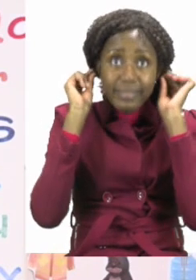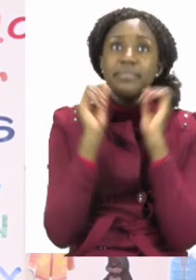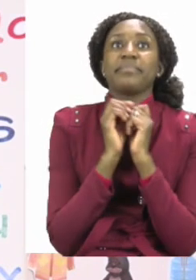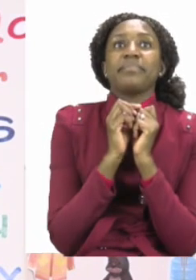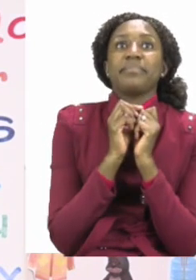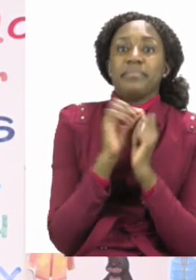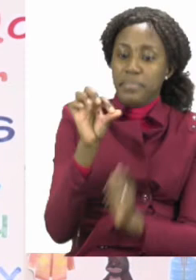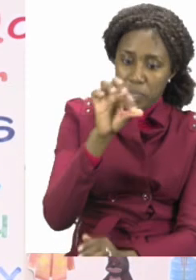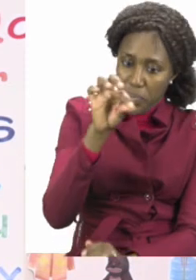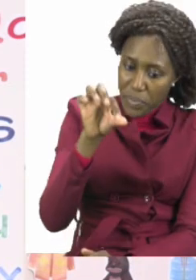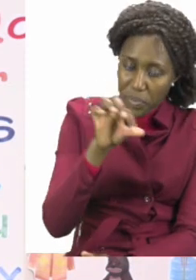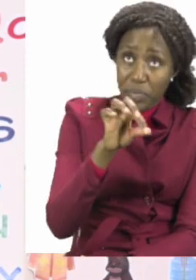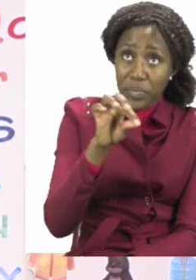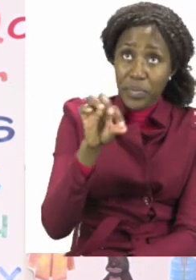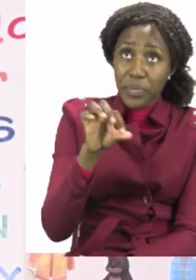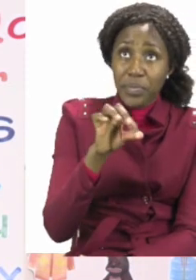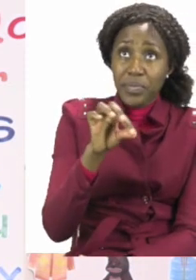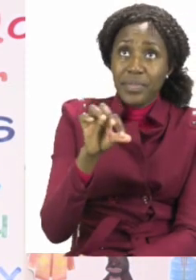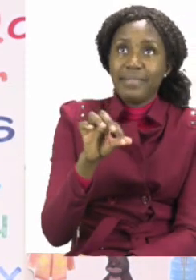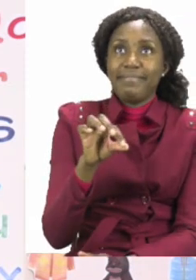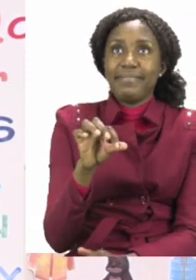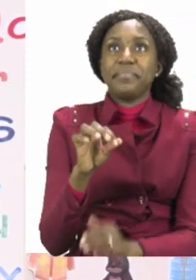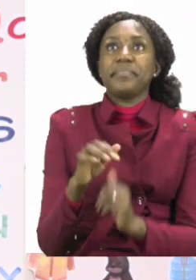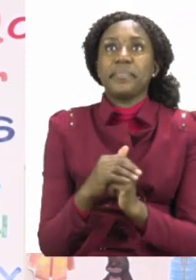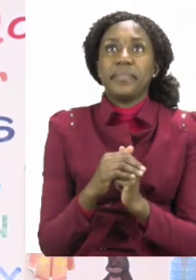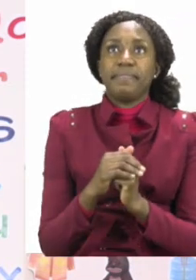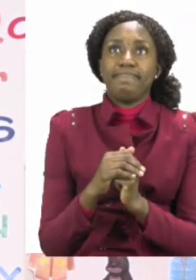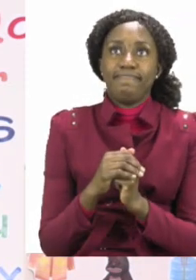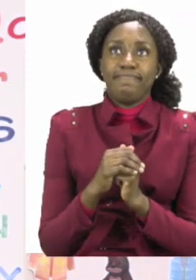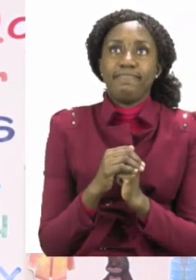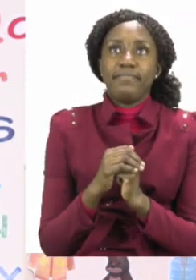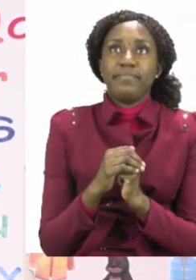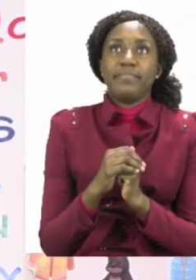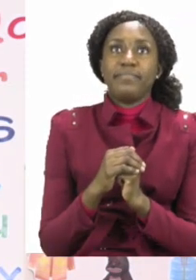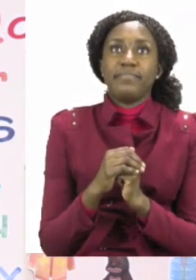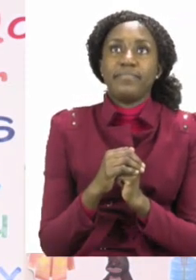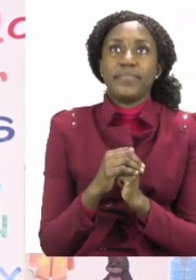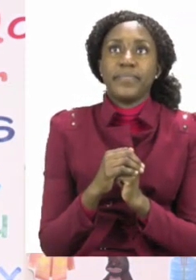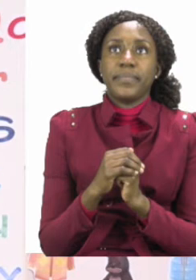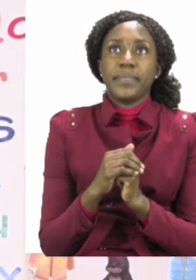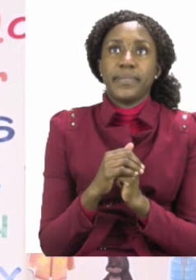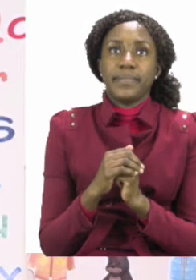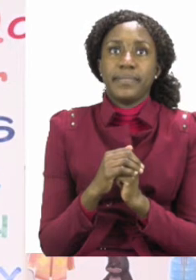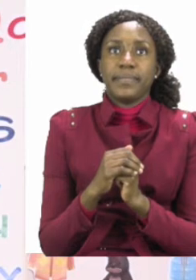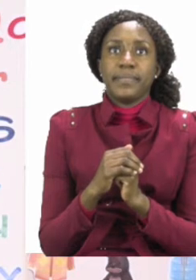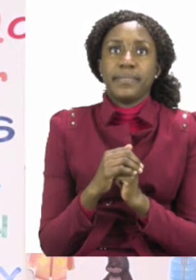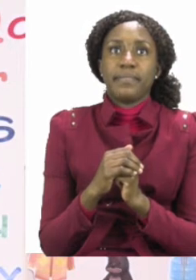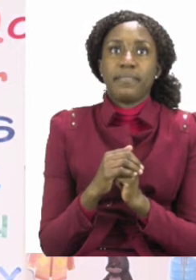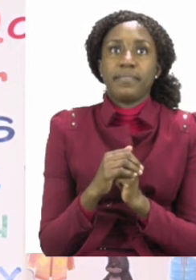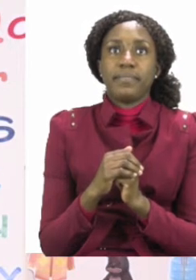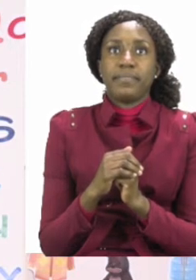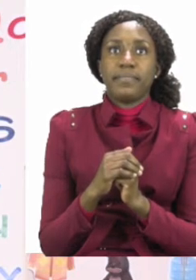the tea leaves and then you put it carefully over the part where you put your glue.